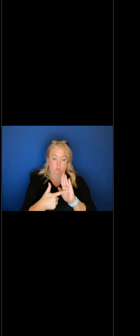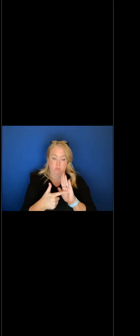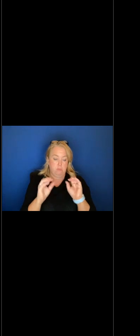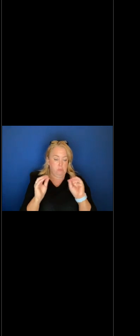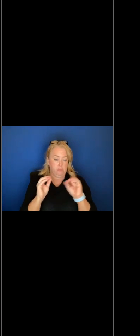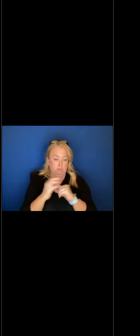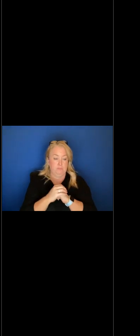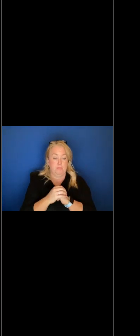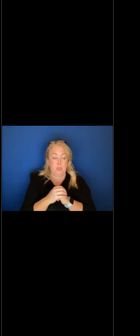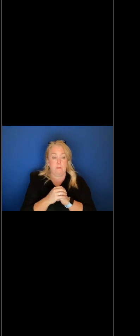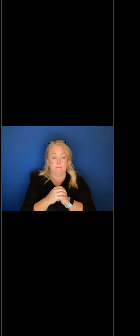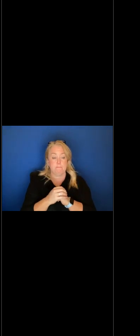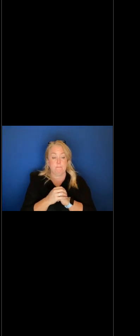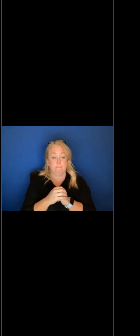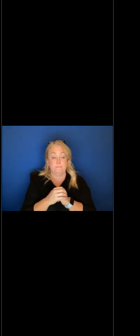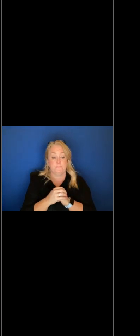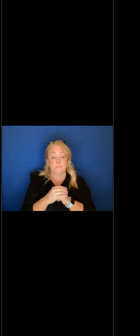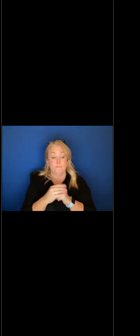grab bars.